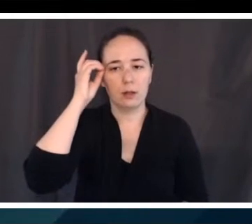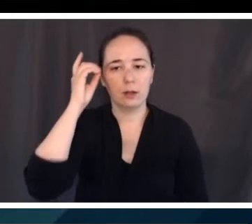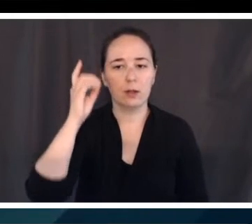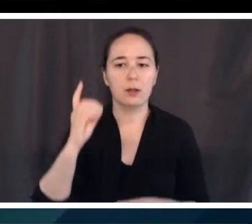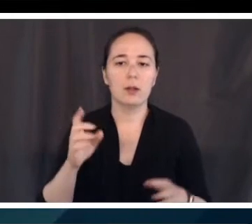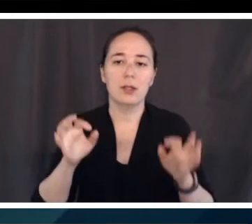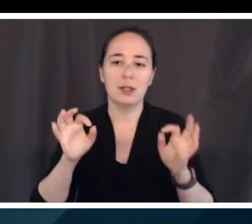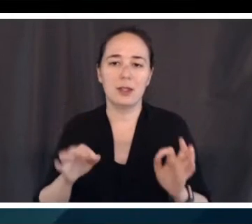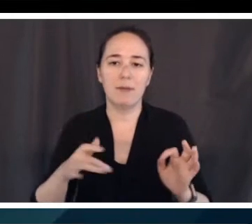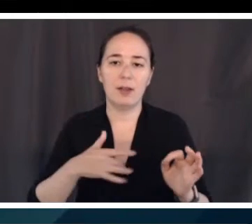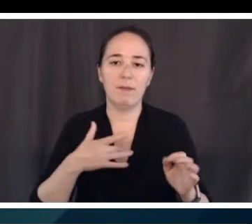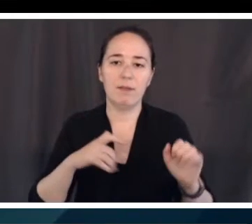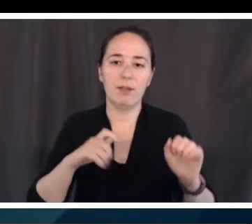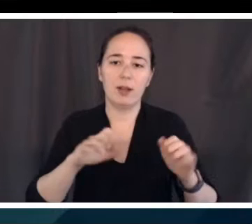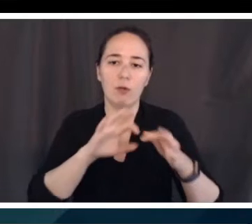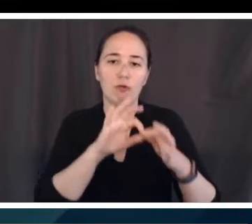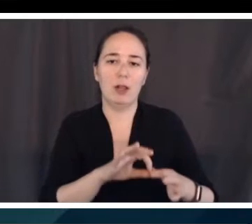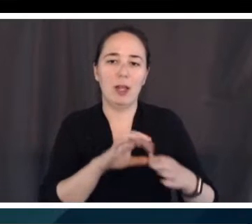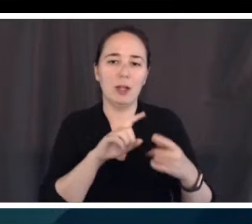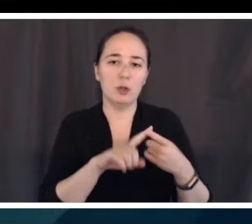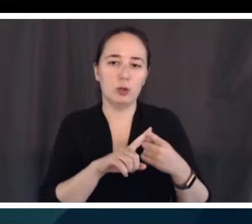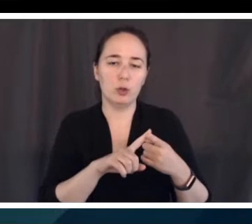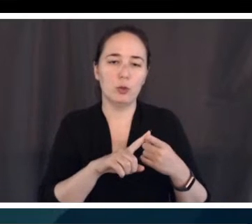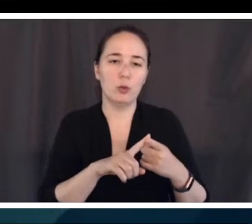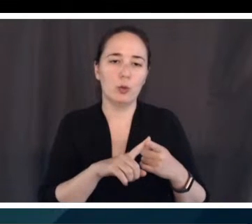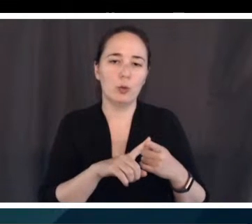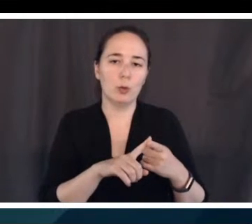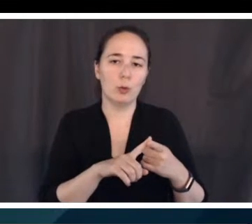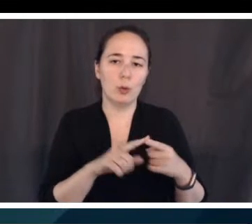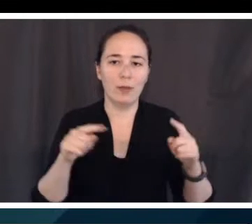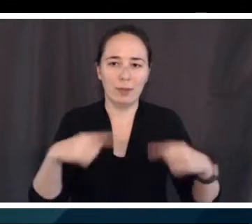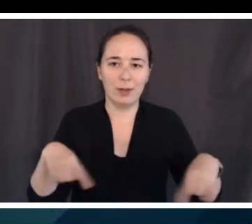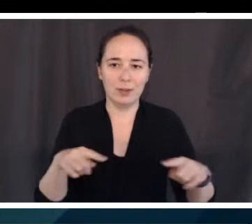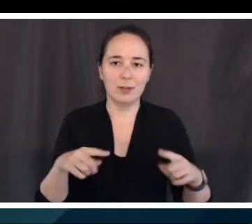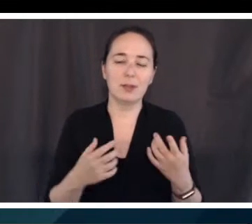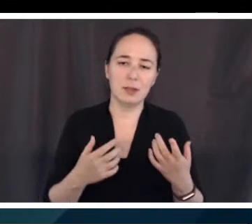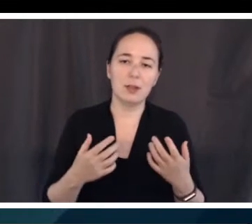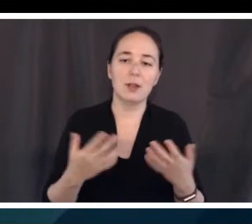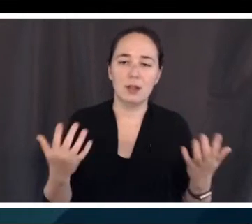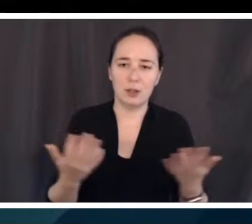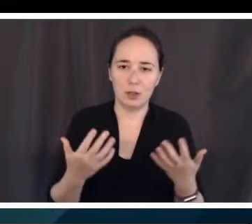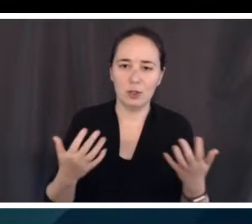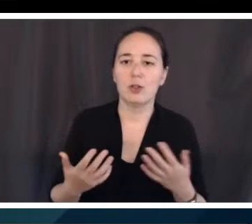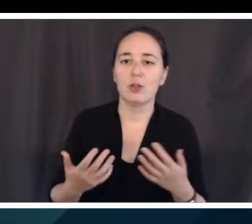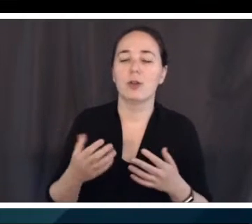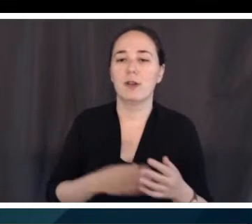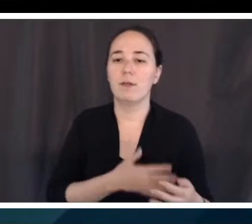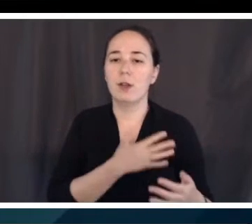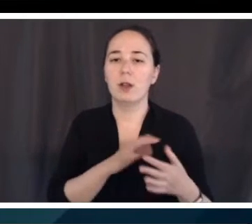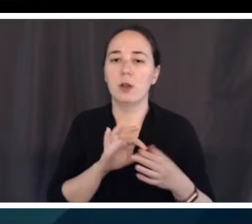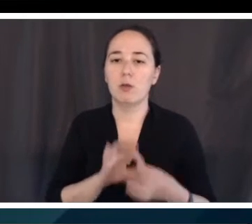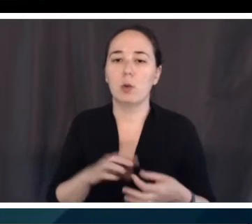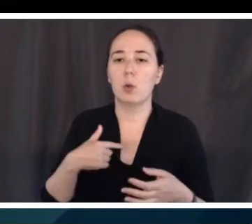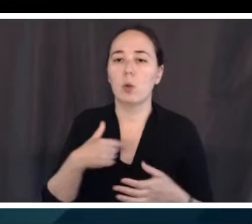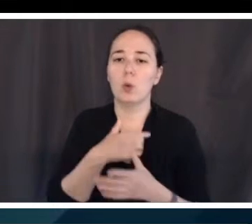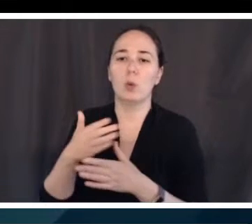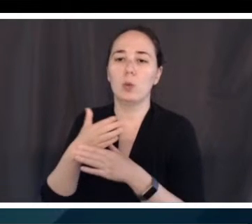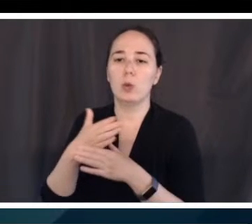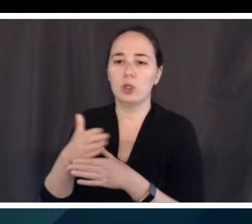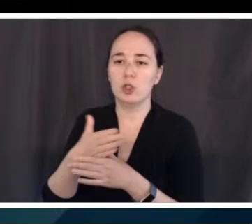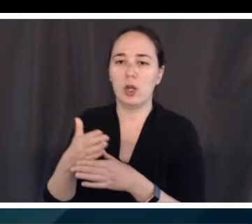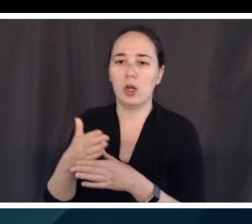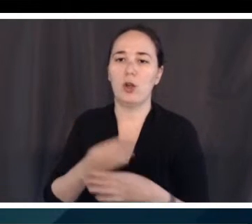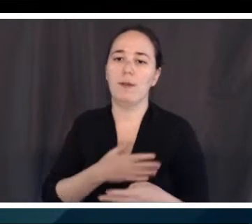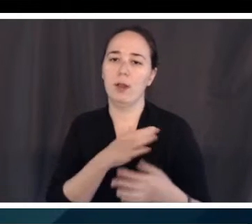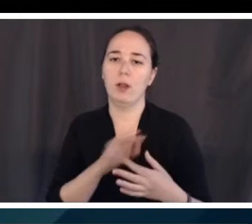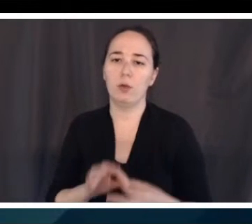of, a lot of what we do on this platform is sharing, the film experience, the feeling through experience that we